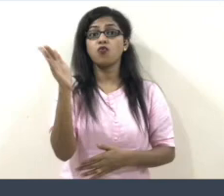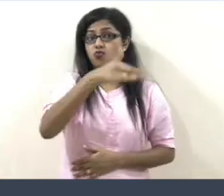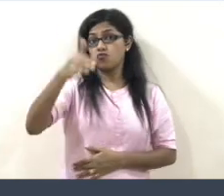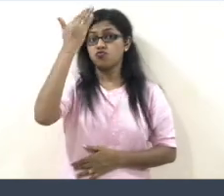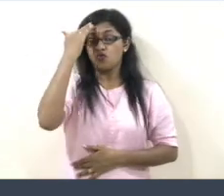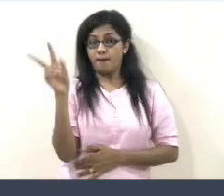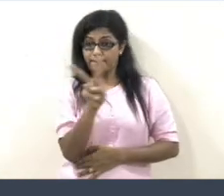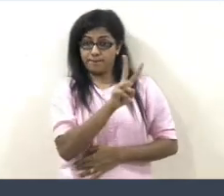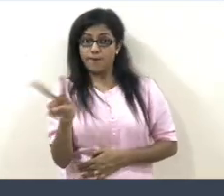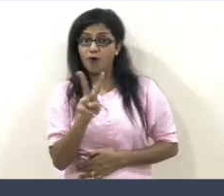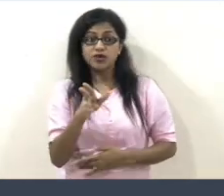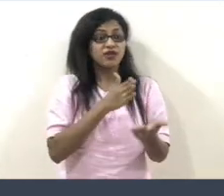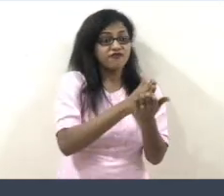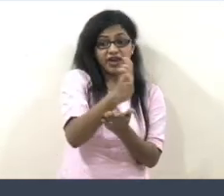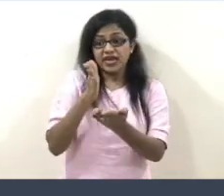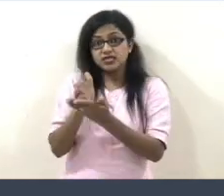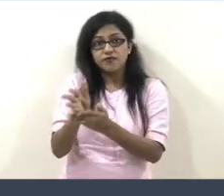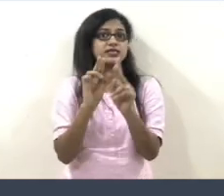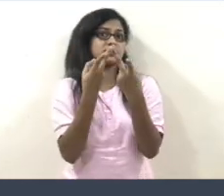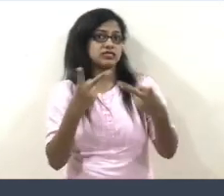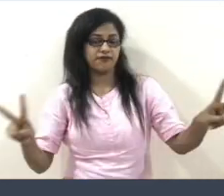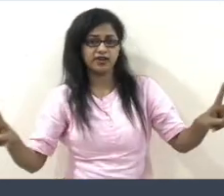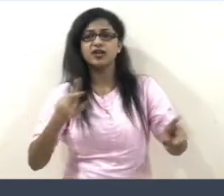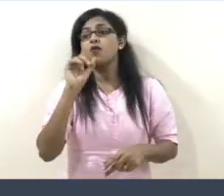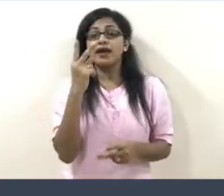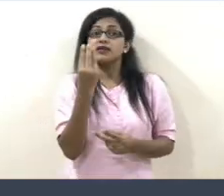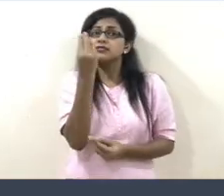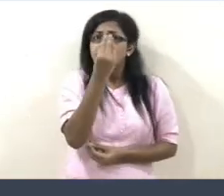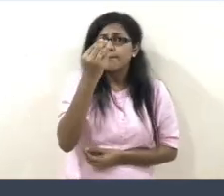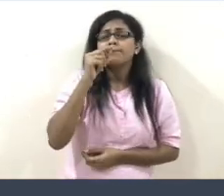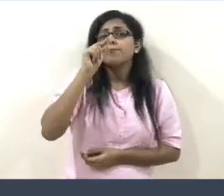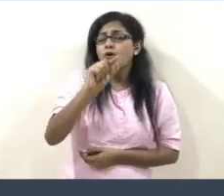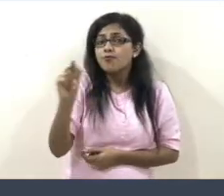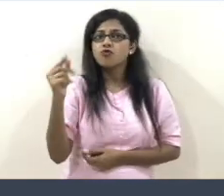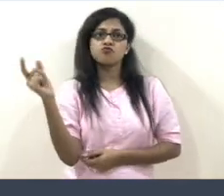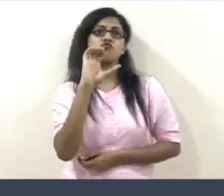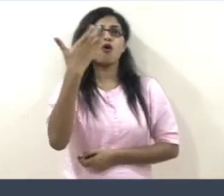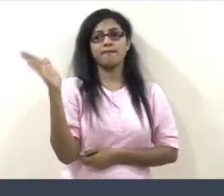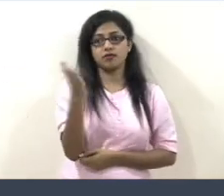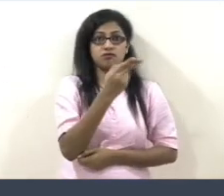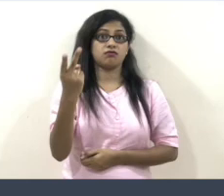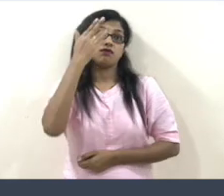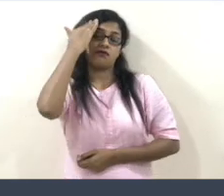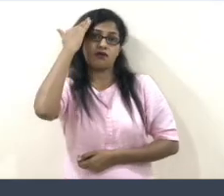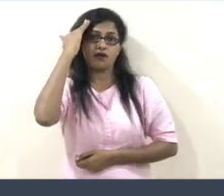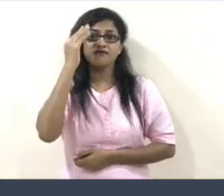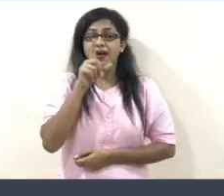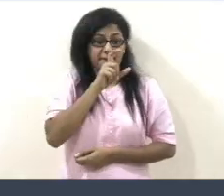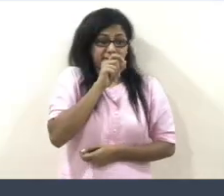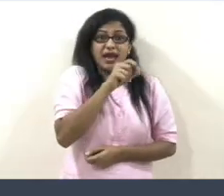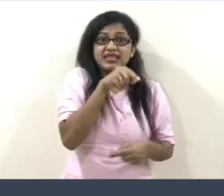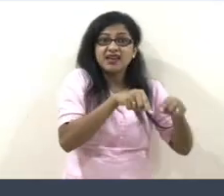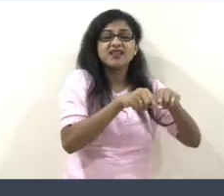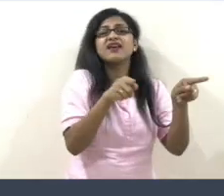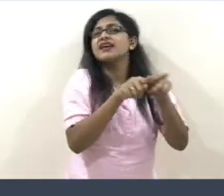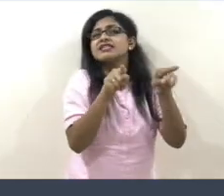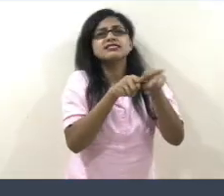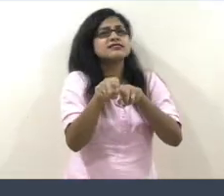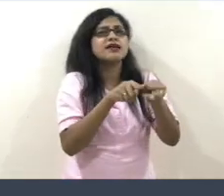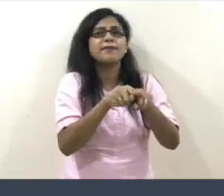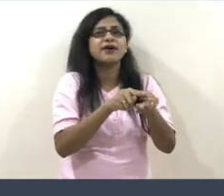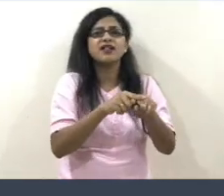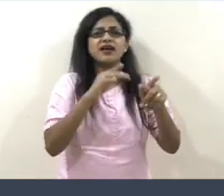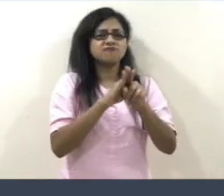them. When we speak about bacteria, bacterial infections could be transmitted through direct as well as indirect contact with the reservoir of infectious